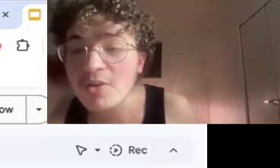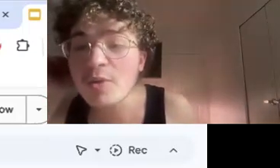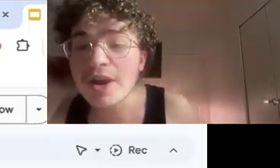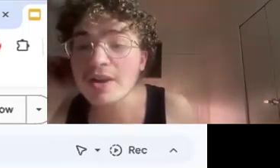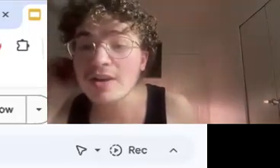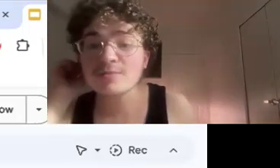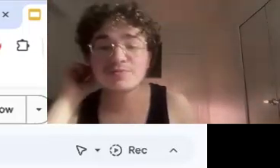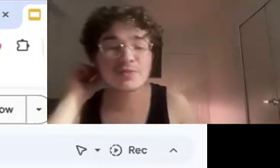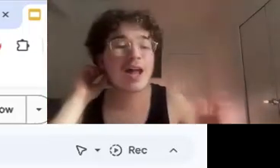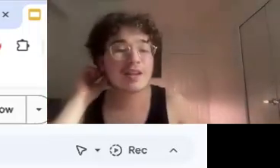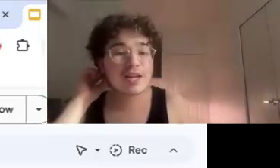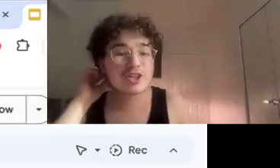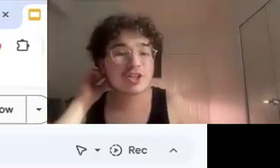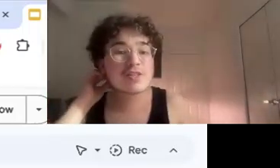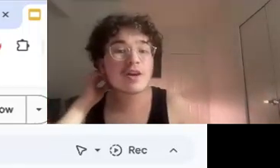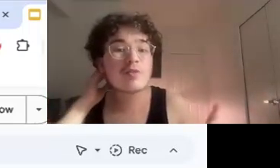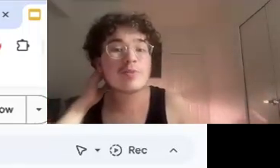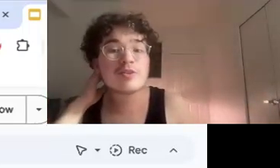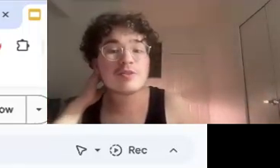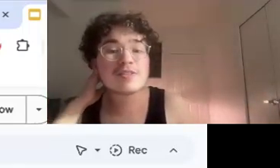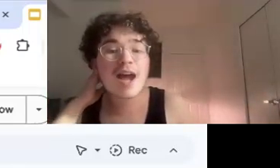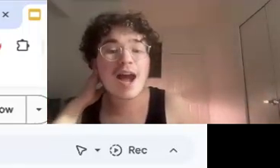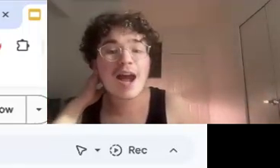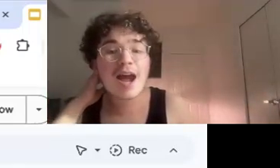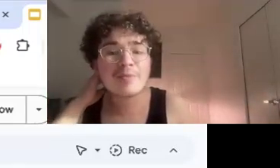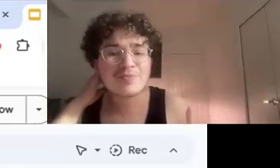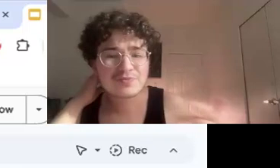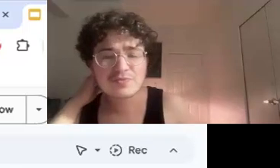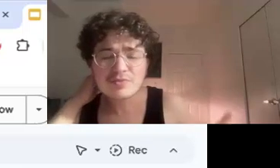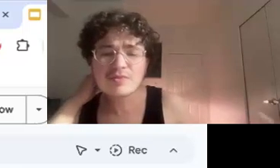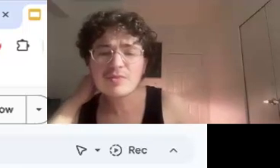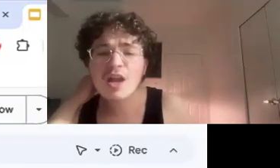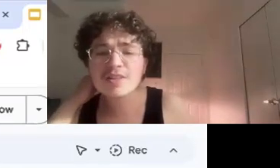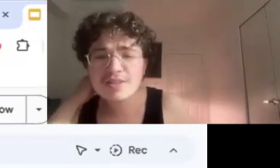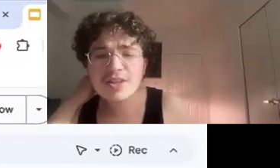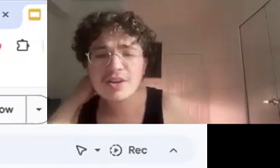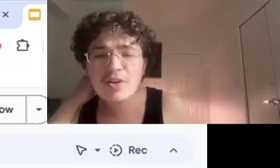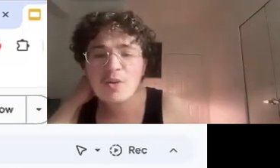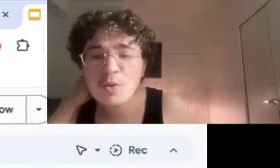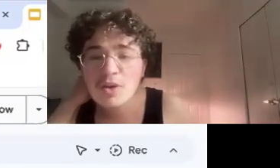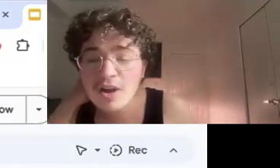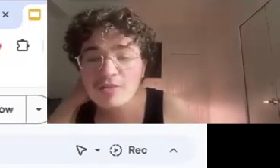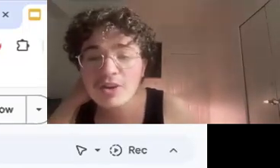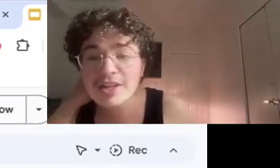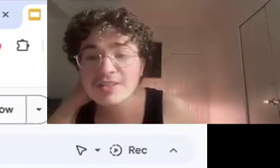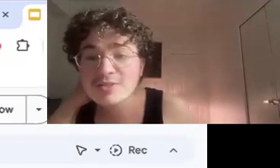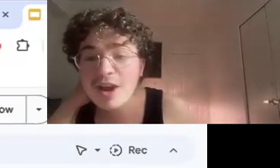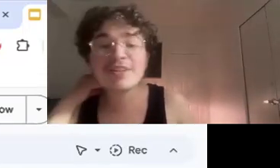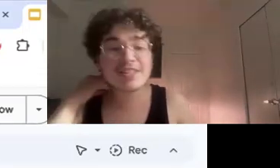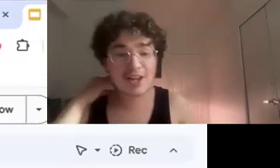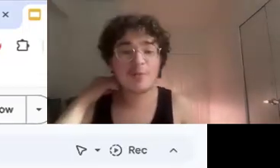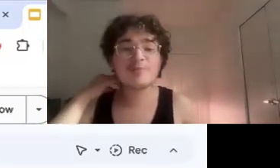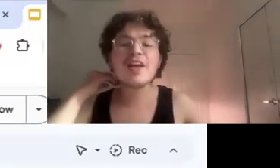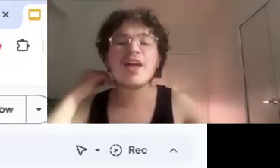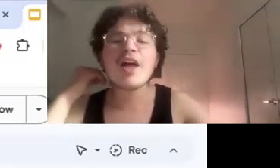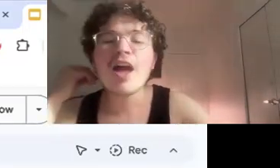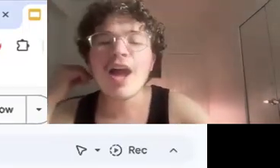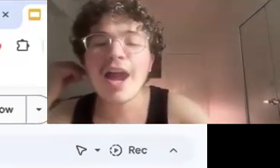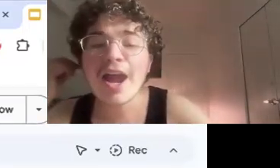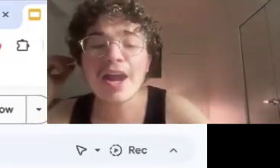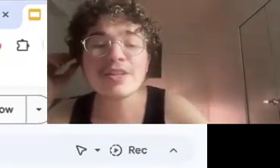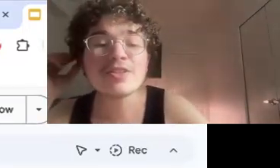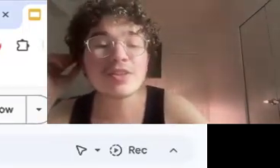PhD graduate who wrote his dissertation about the sexual psychopathy laws and the practices at Atascadero State Hospital,